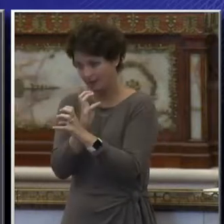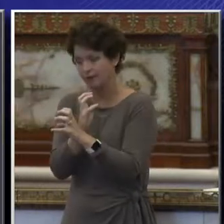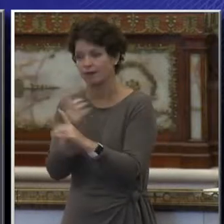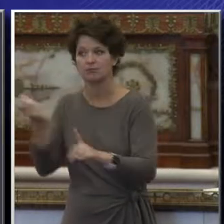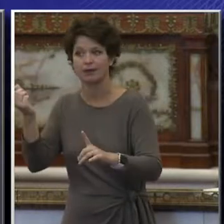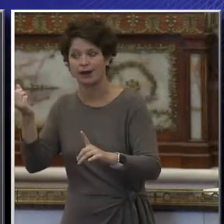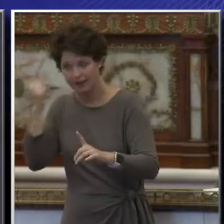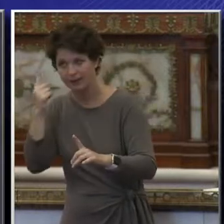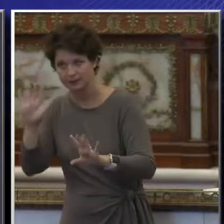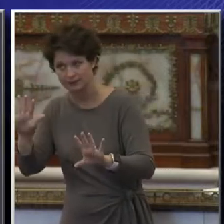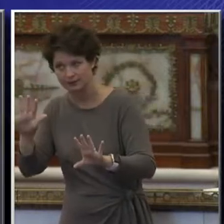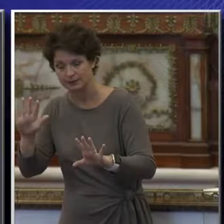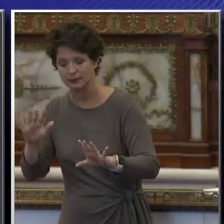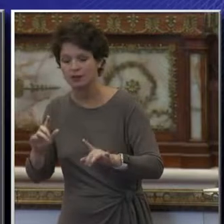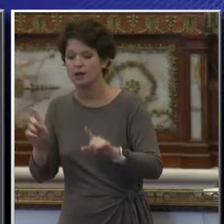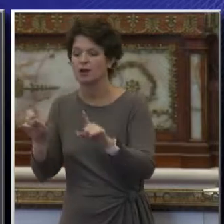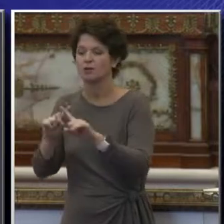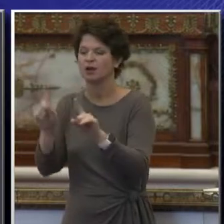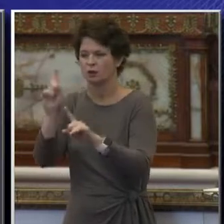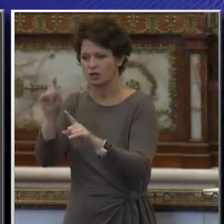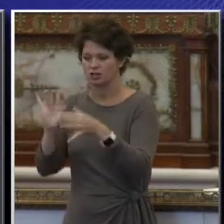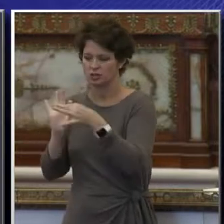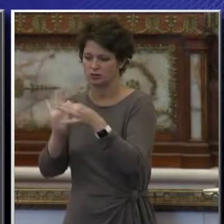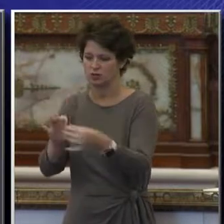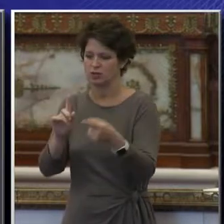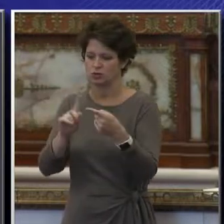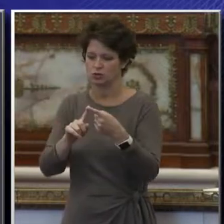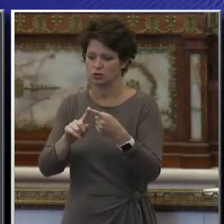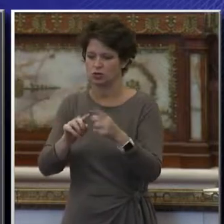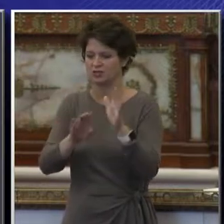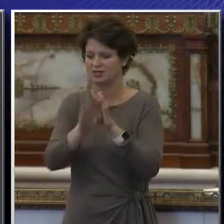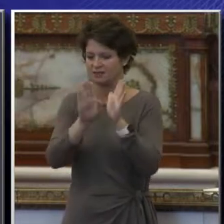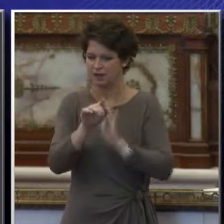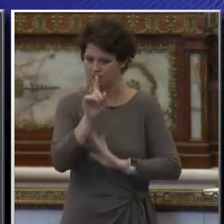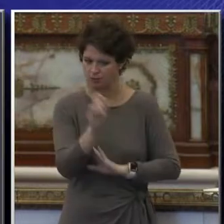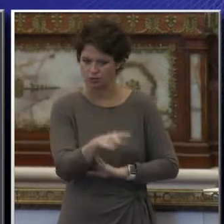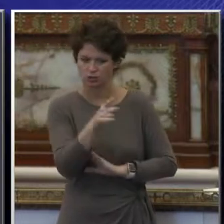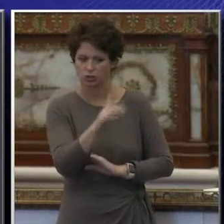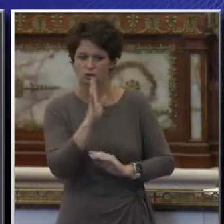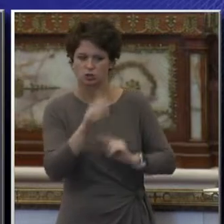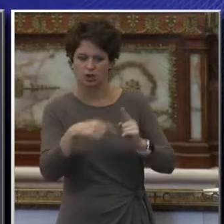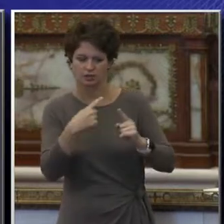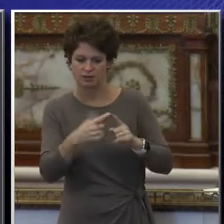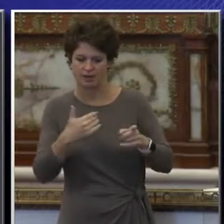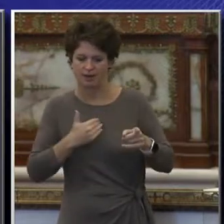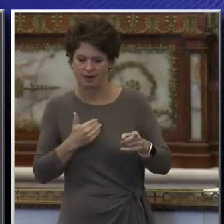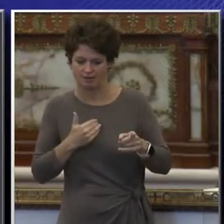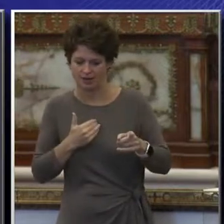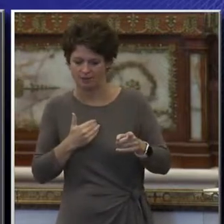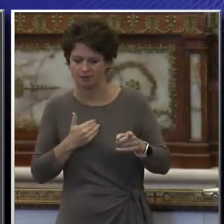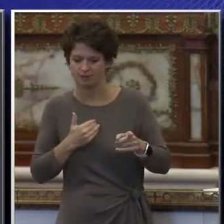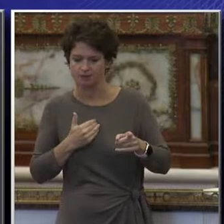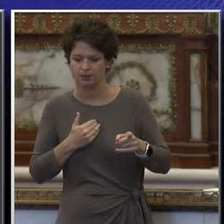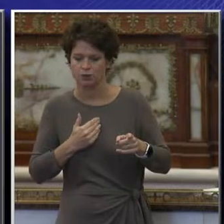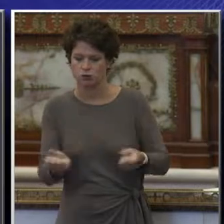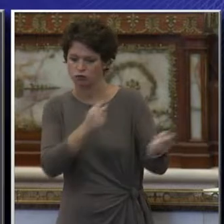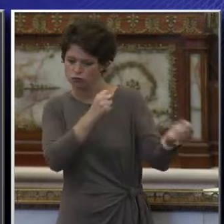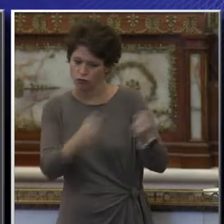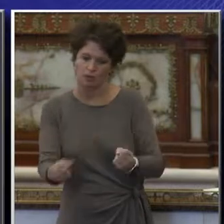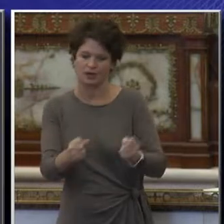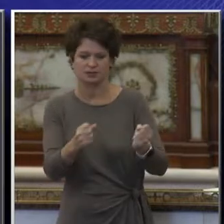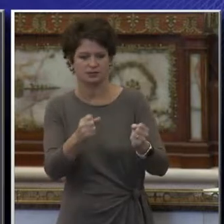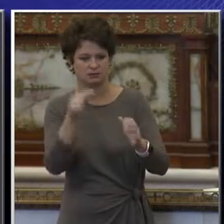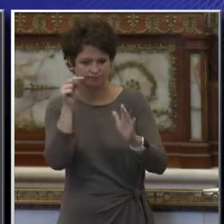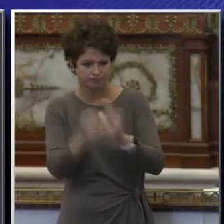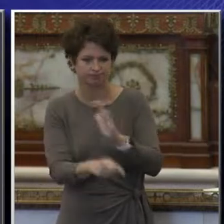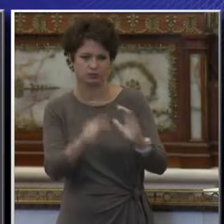it. As it relates to the developers, you talked about that you were going to have a robust